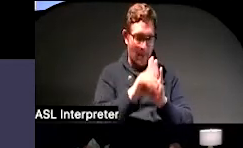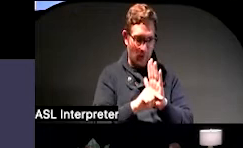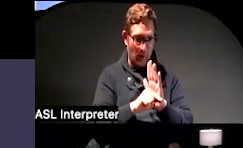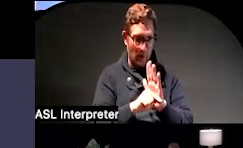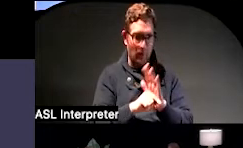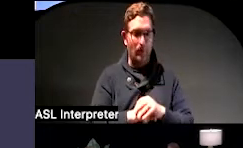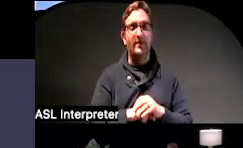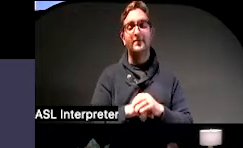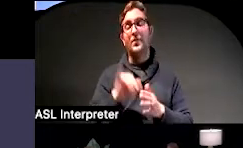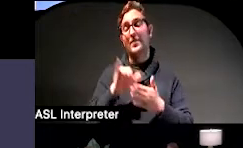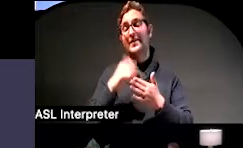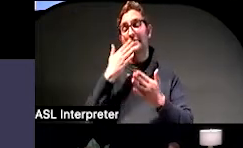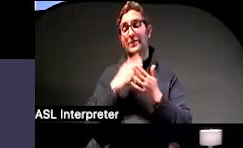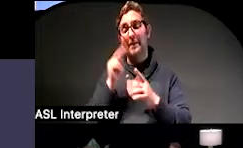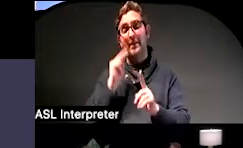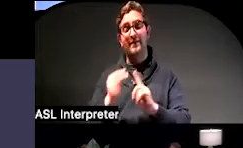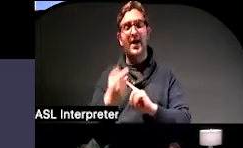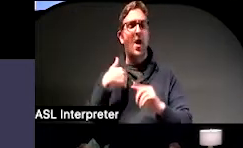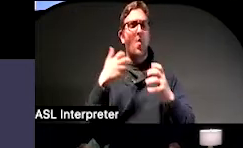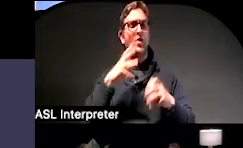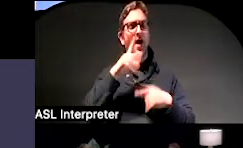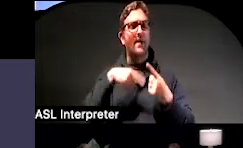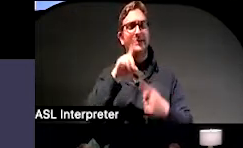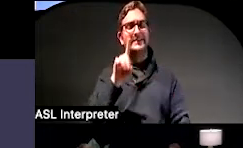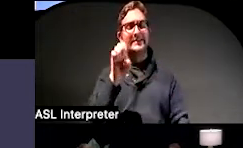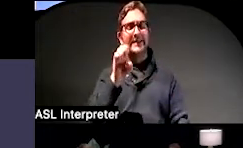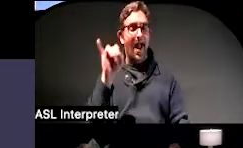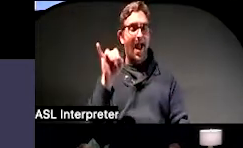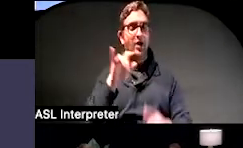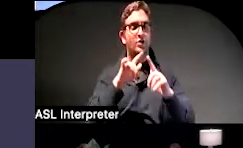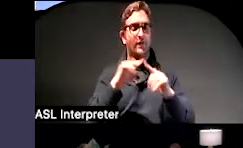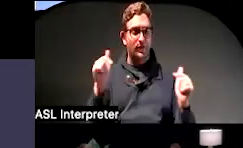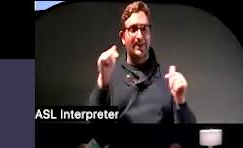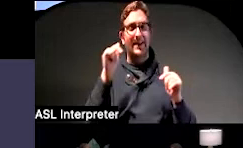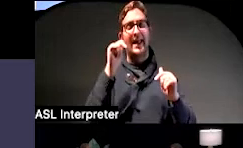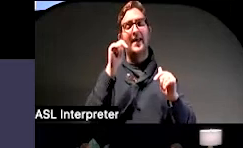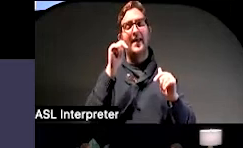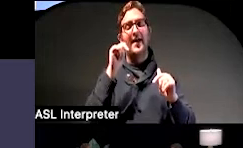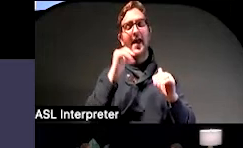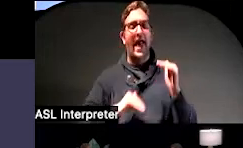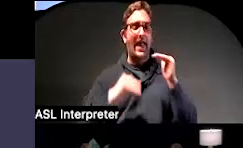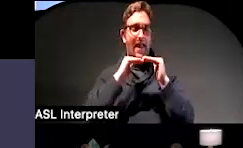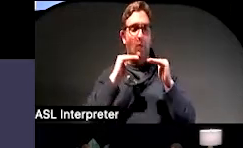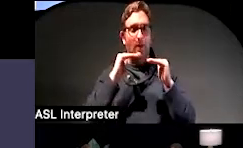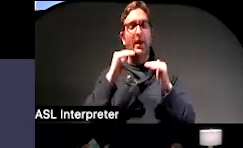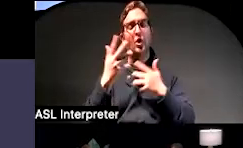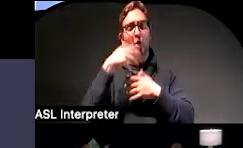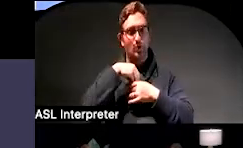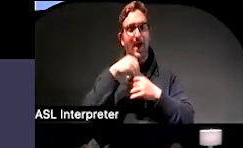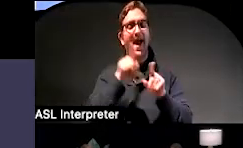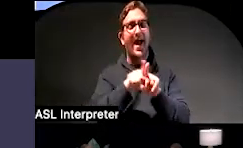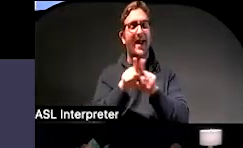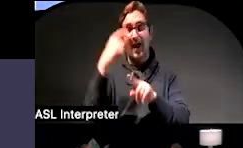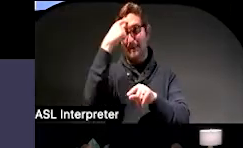perspective. I like to talk about DEI, diversity, equity, and inclusion, as a mindset. It is the